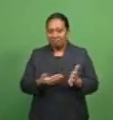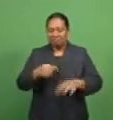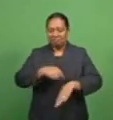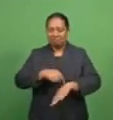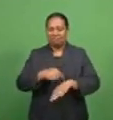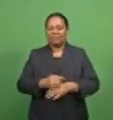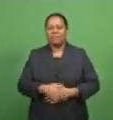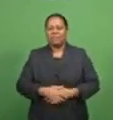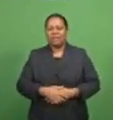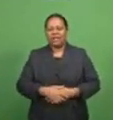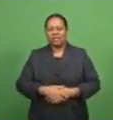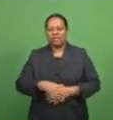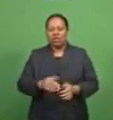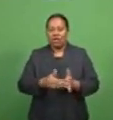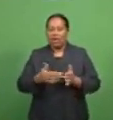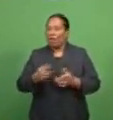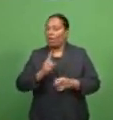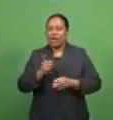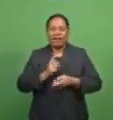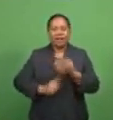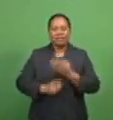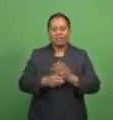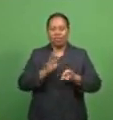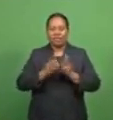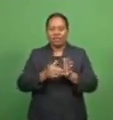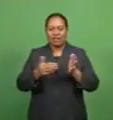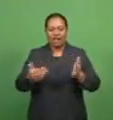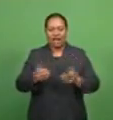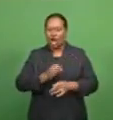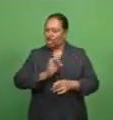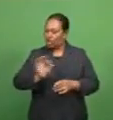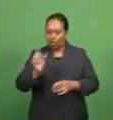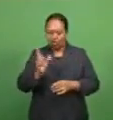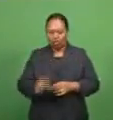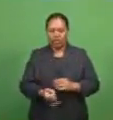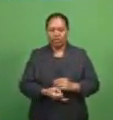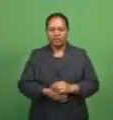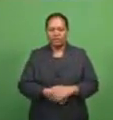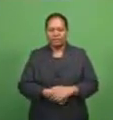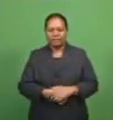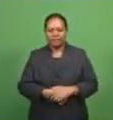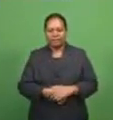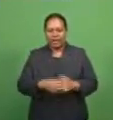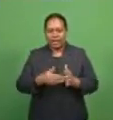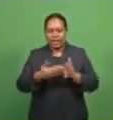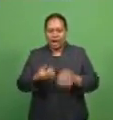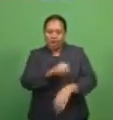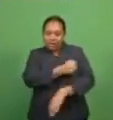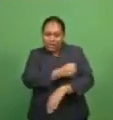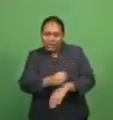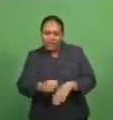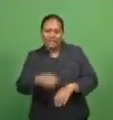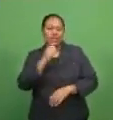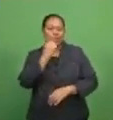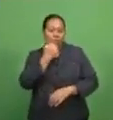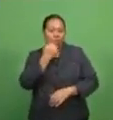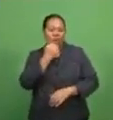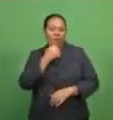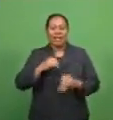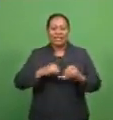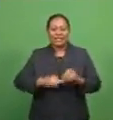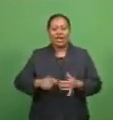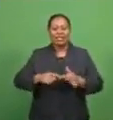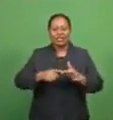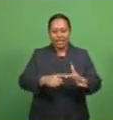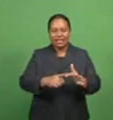So please, regardless of the amazing weather, don't do it. At sea, it is quite warm. Southeast winds will gust